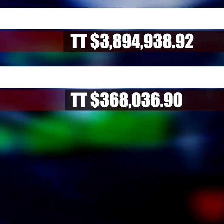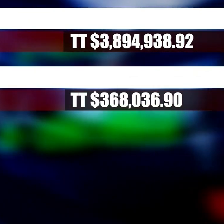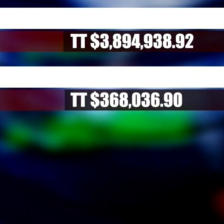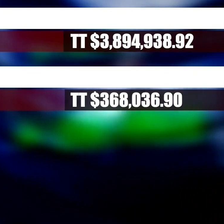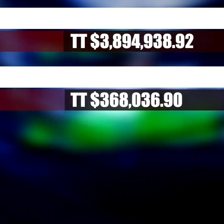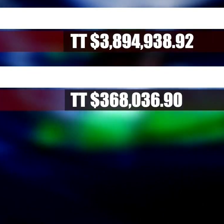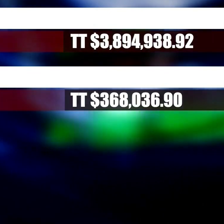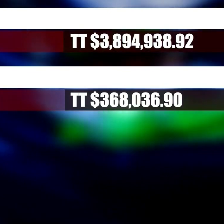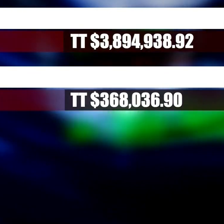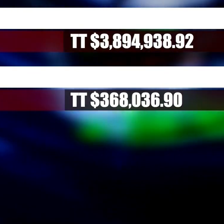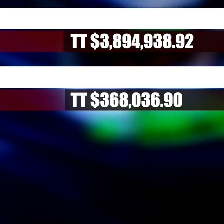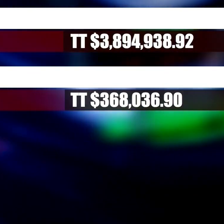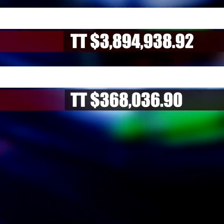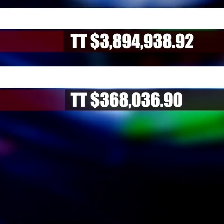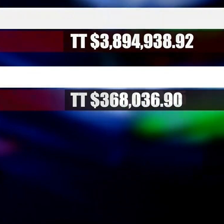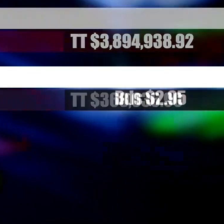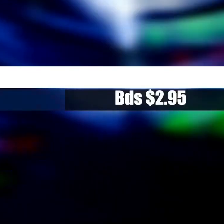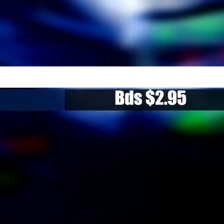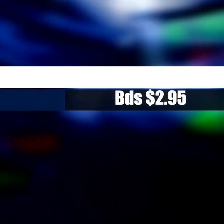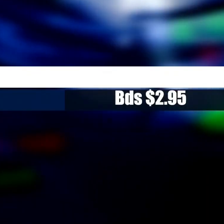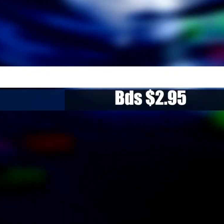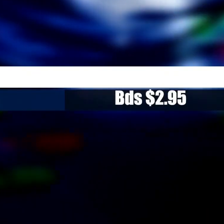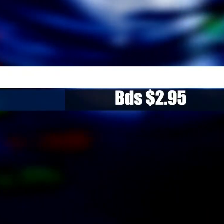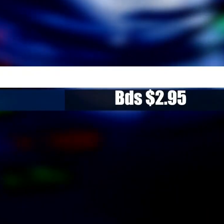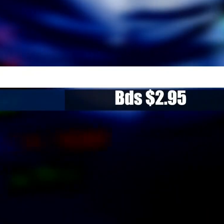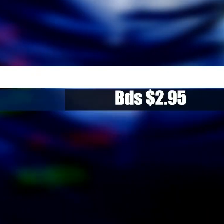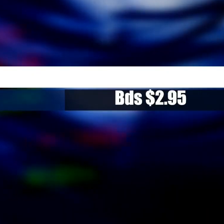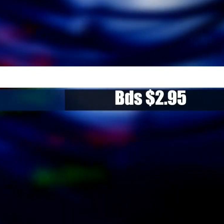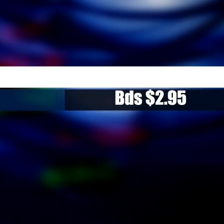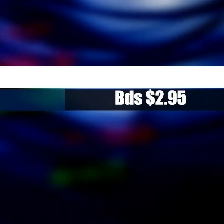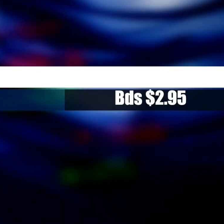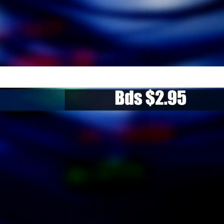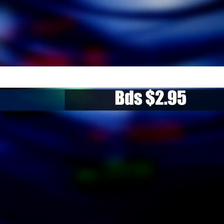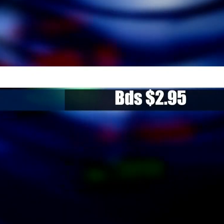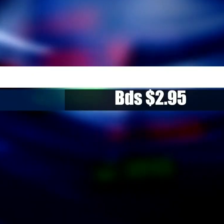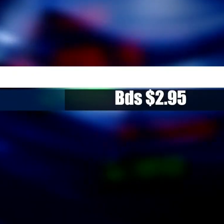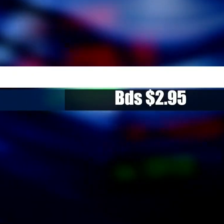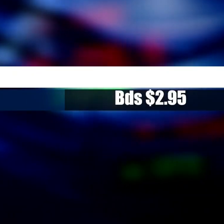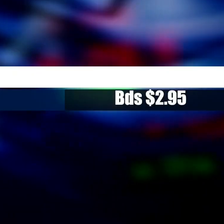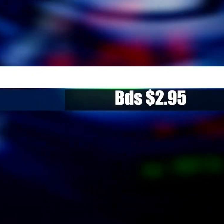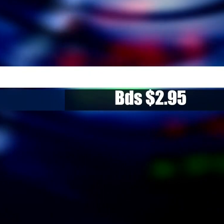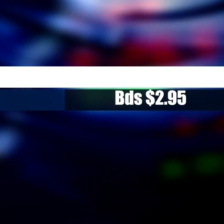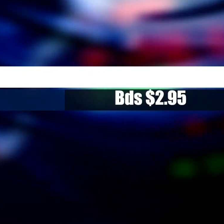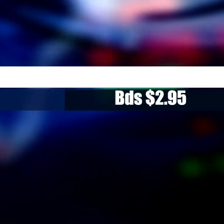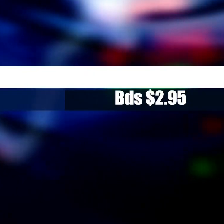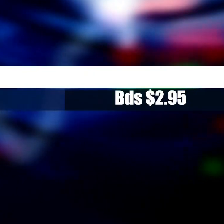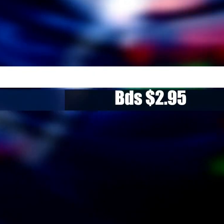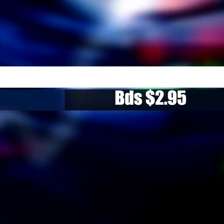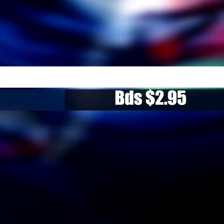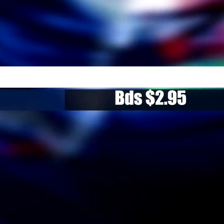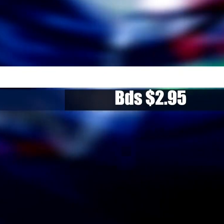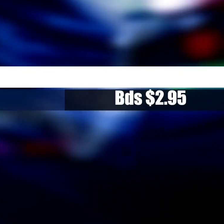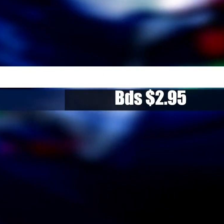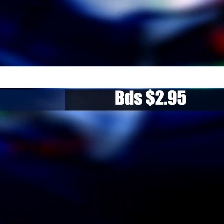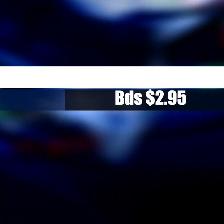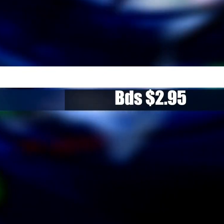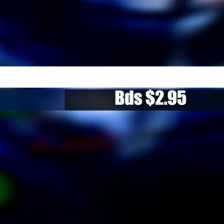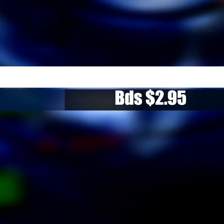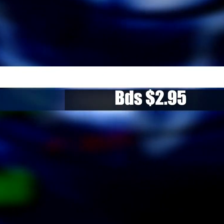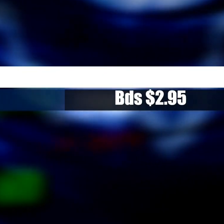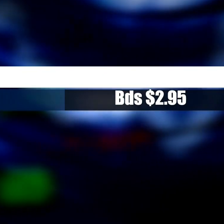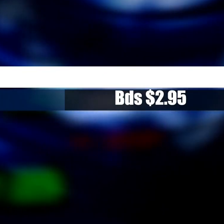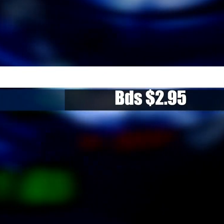$3,894,938.92, followed by Grace Kennedy Limited. And here in Barbados, Goddard Enterprises Limited was the sole security,